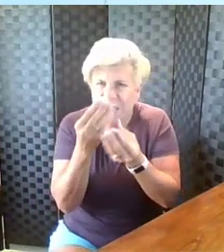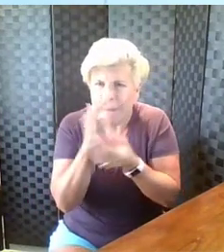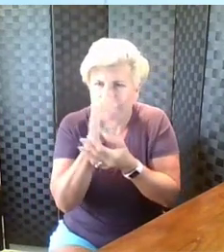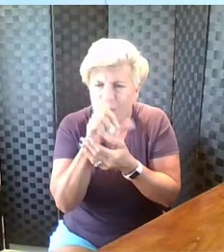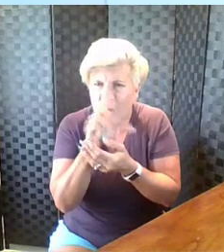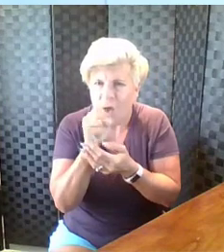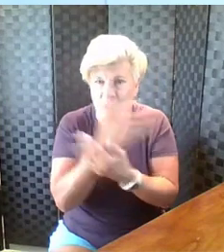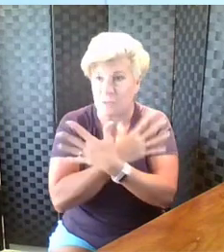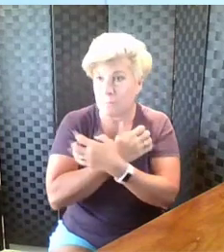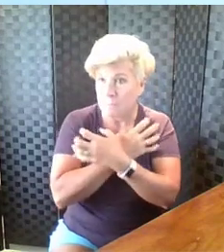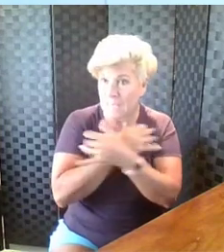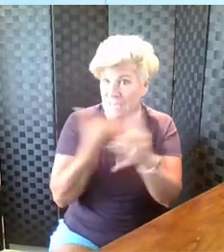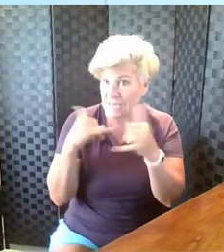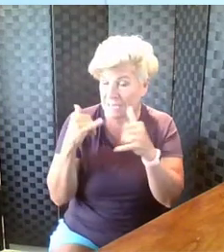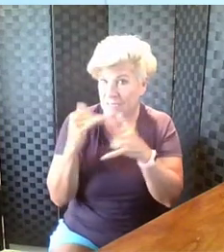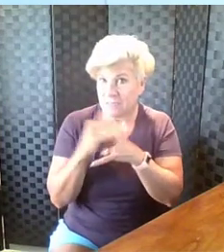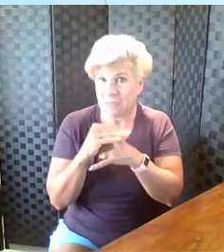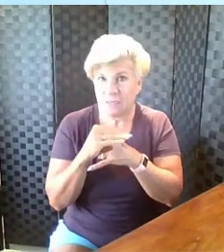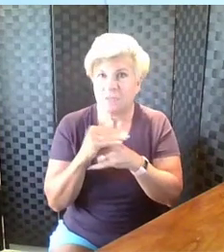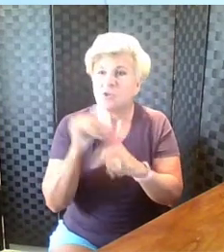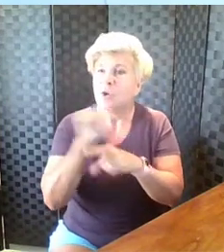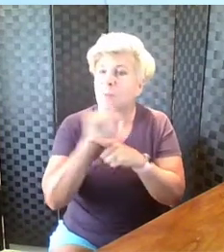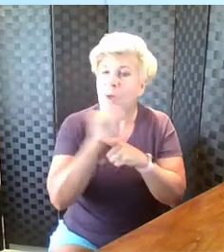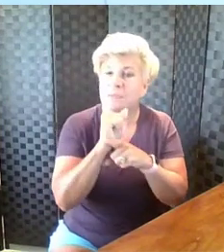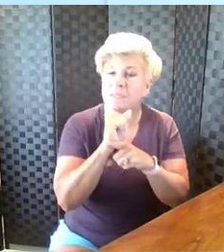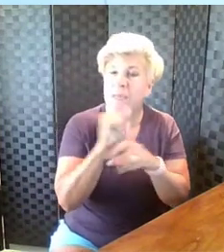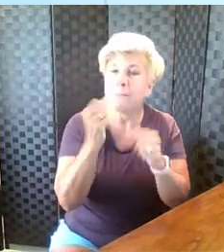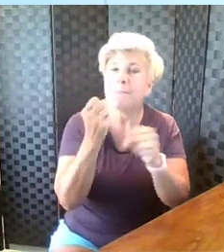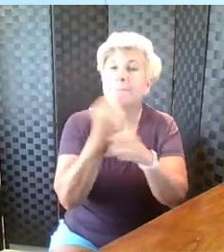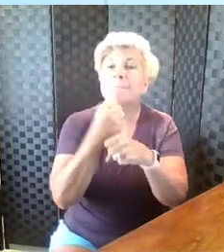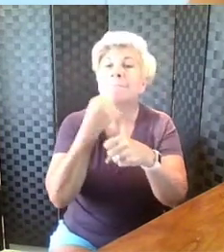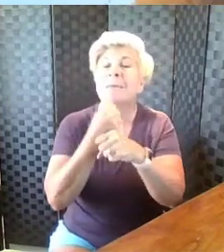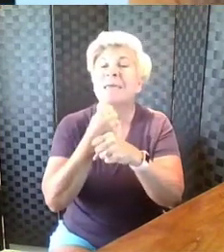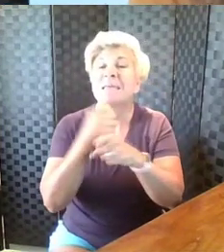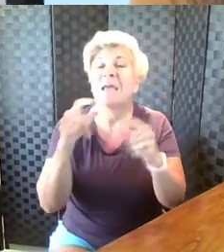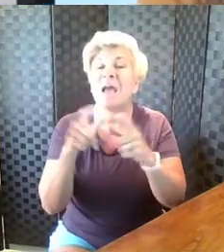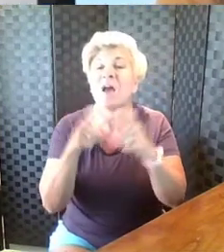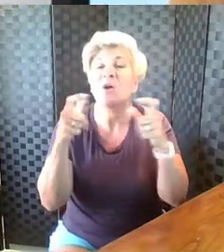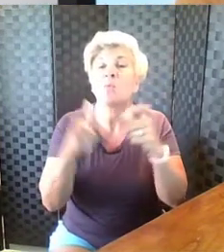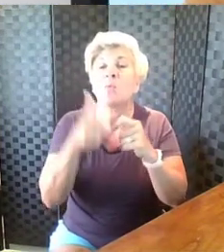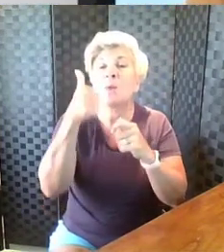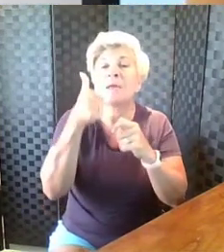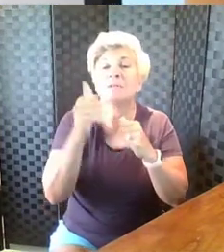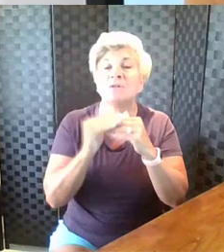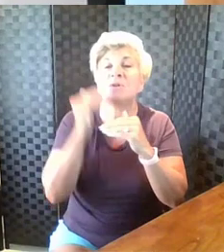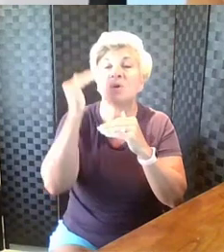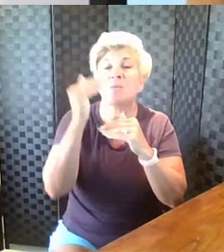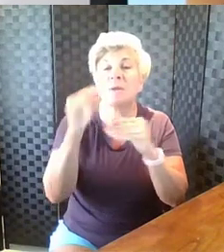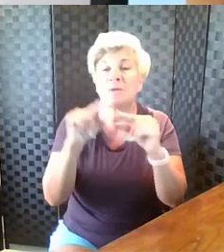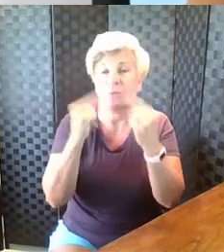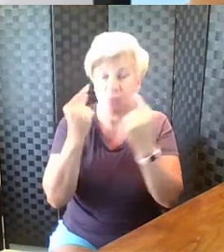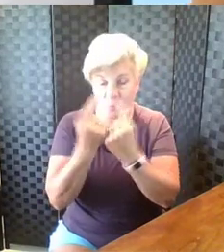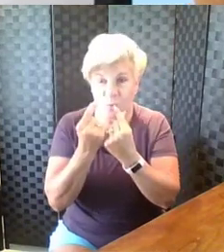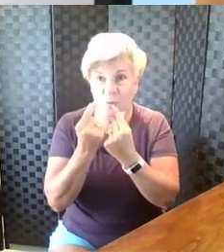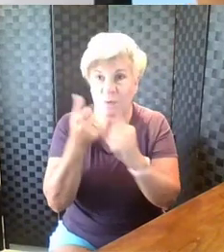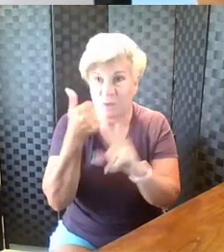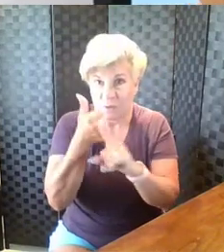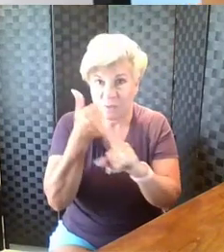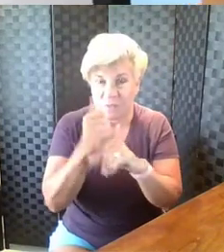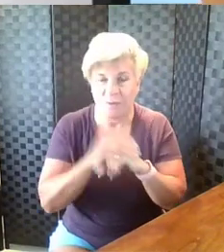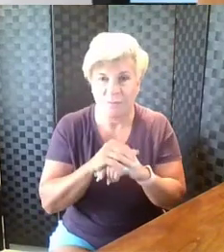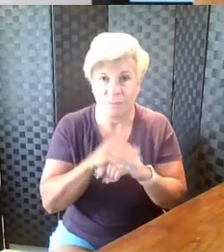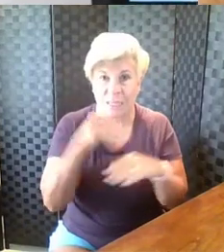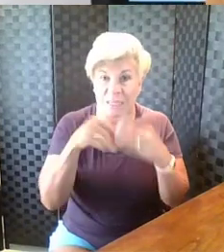home that you can practice making a group and making a greater group. At the end of your packet, you have a page that looks